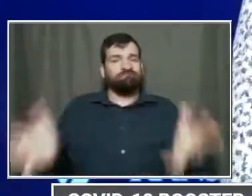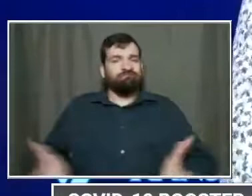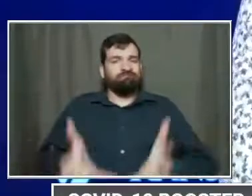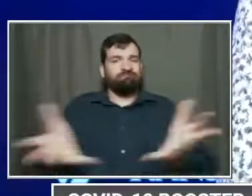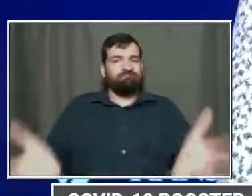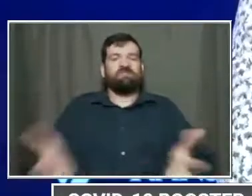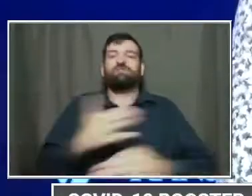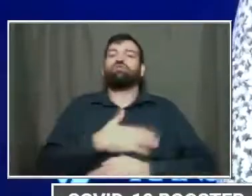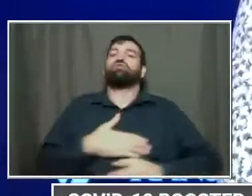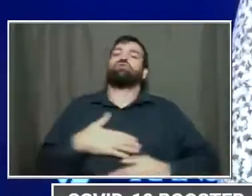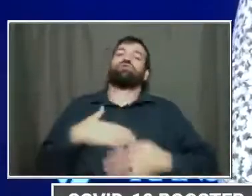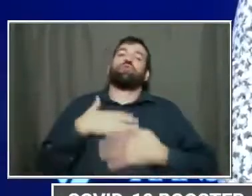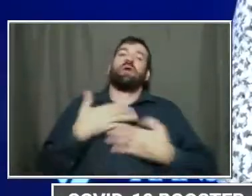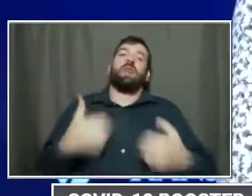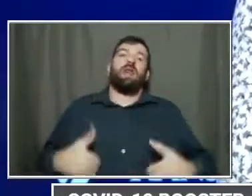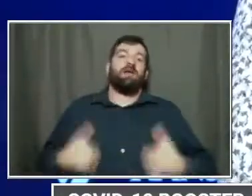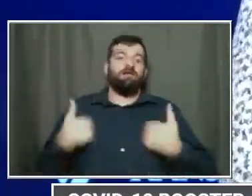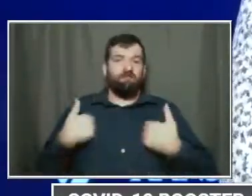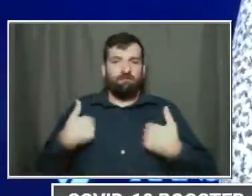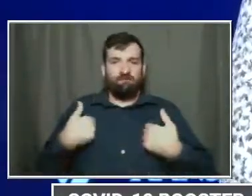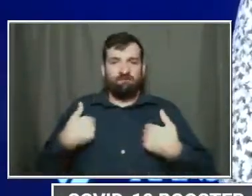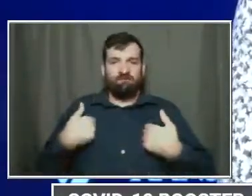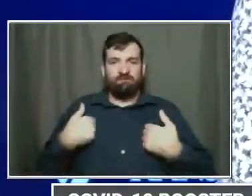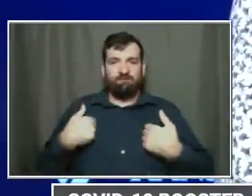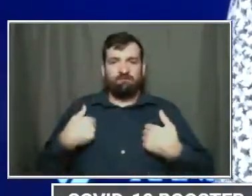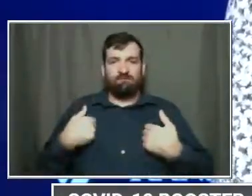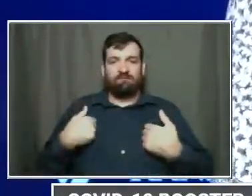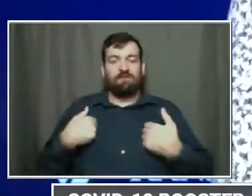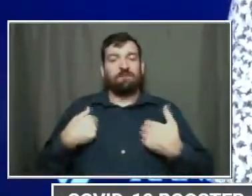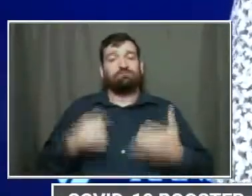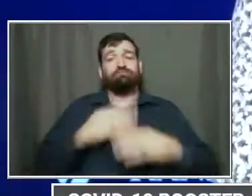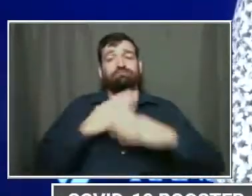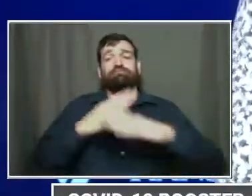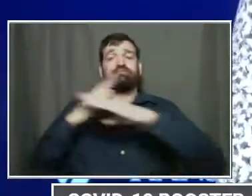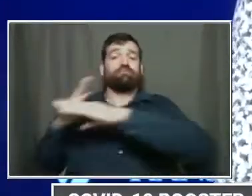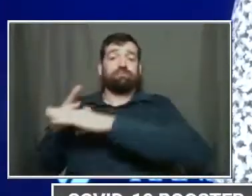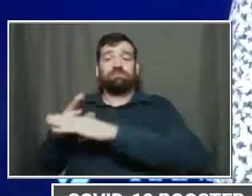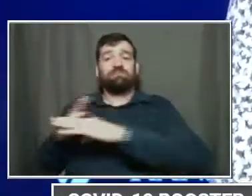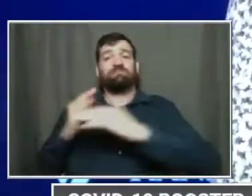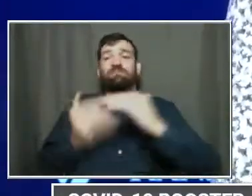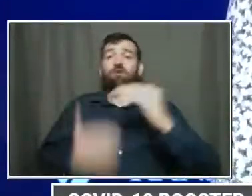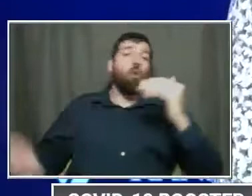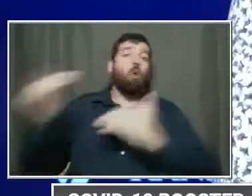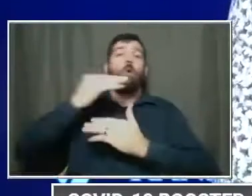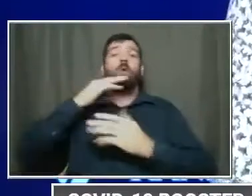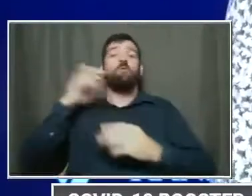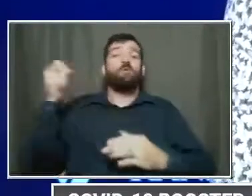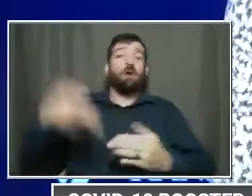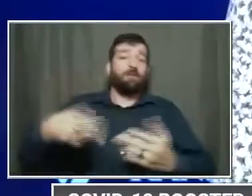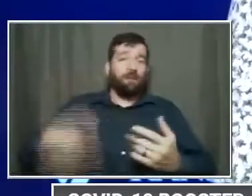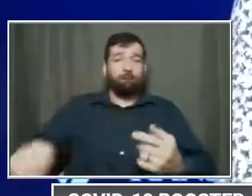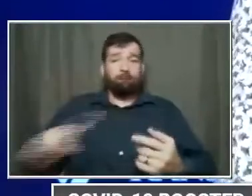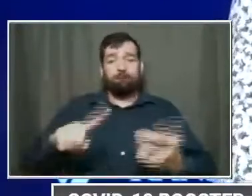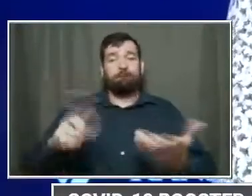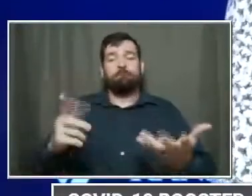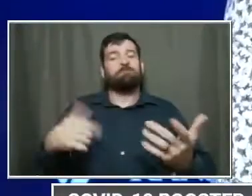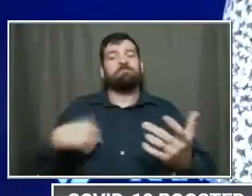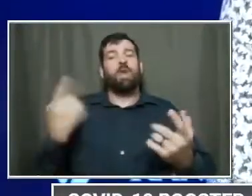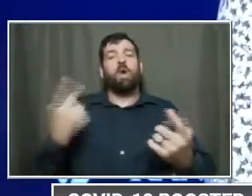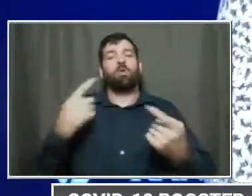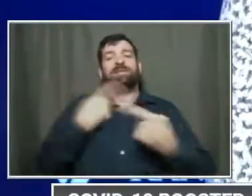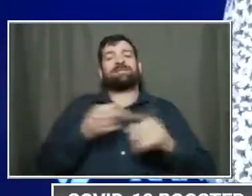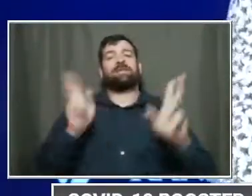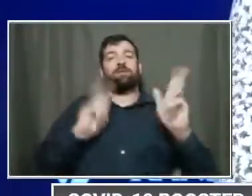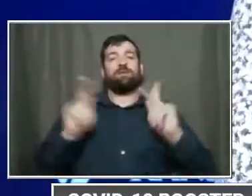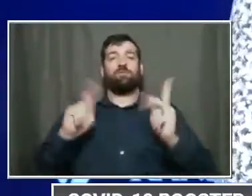life as it comes and tackle obstacles as they come and overcome them as they come. I always tell people, when